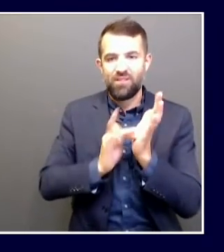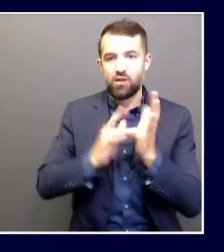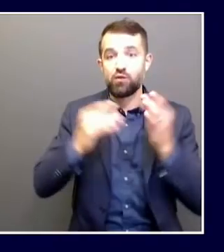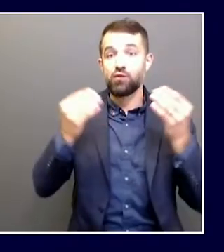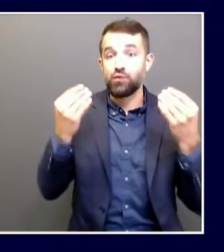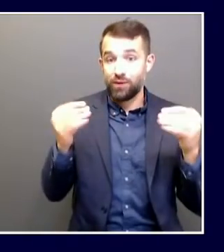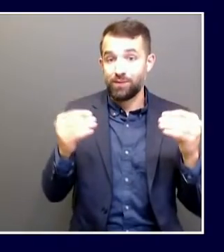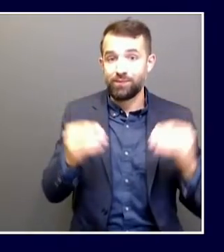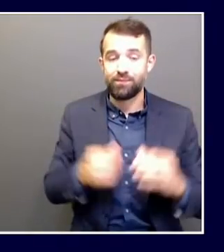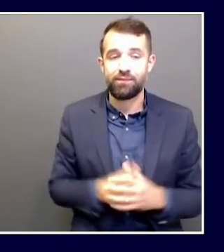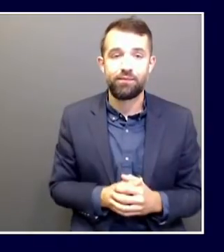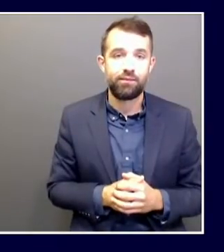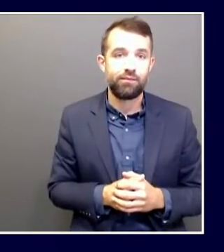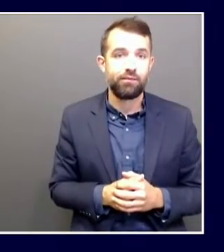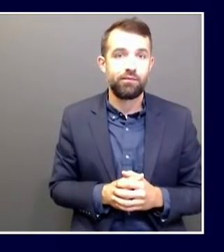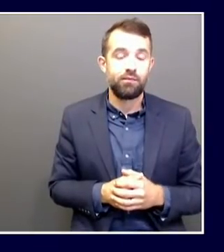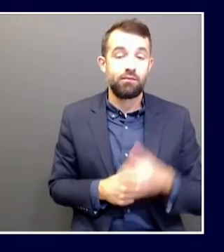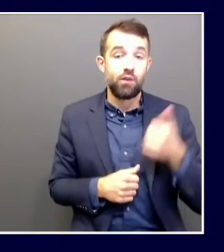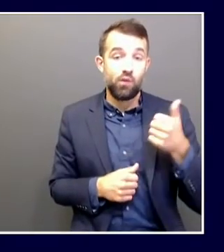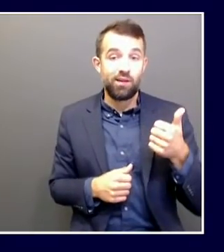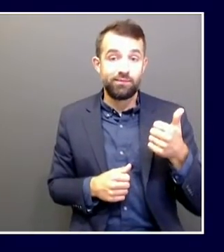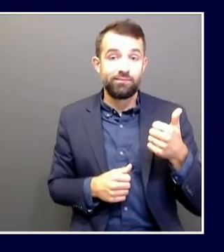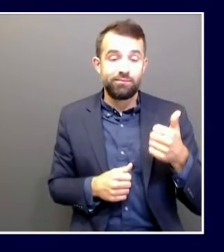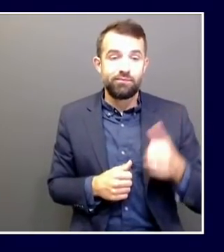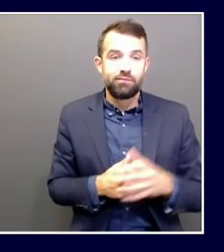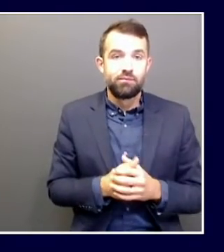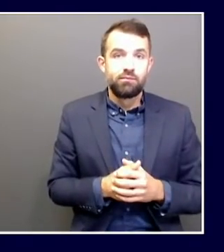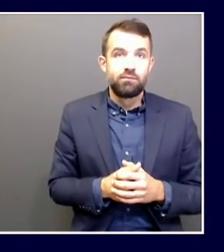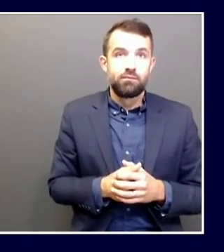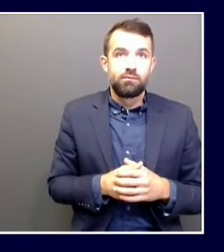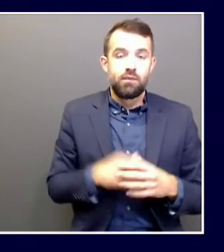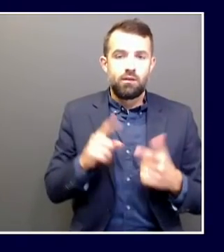Okay, terrific. Also, there's